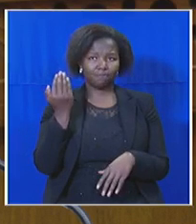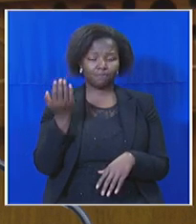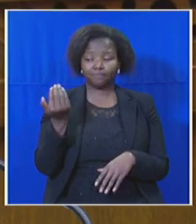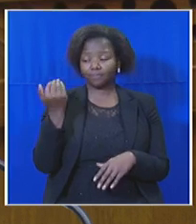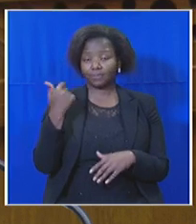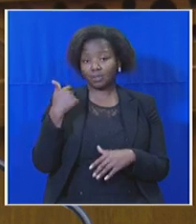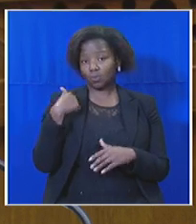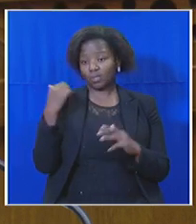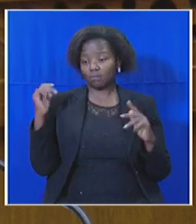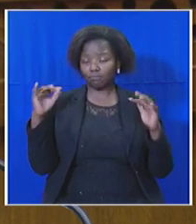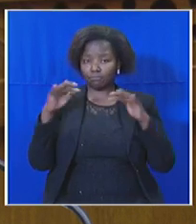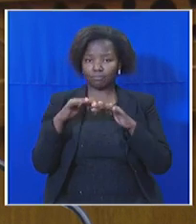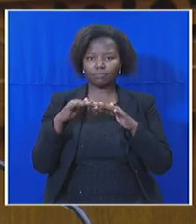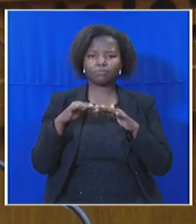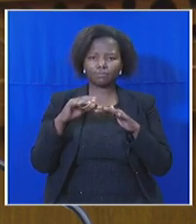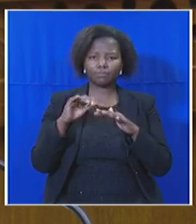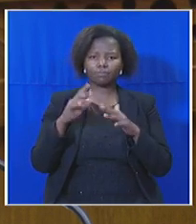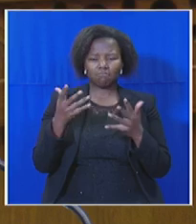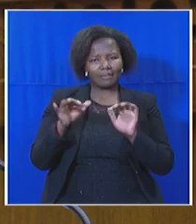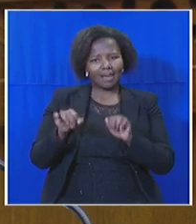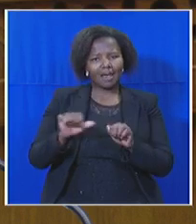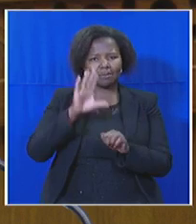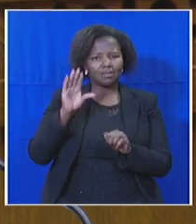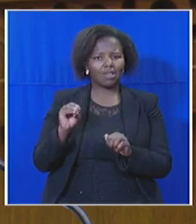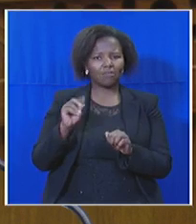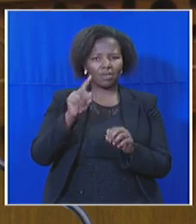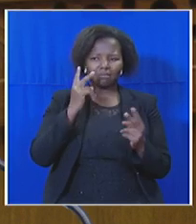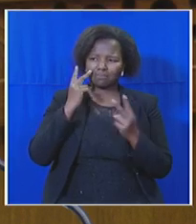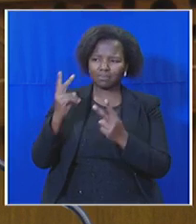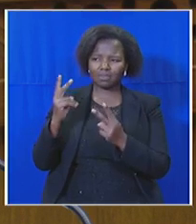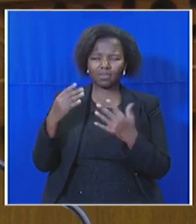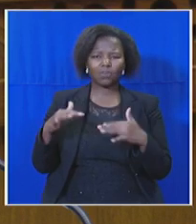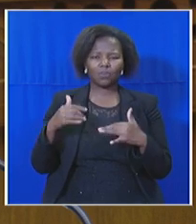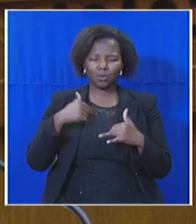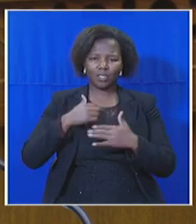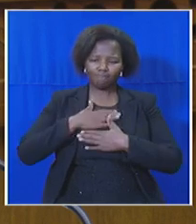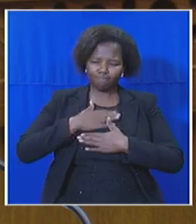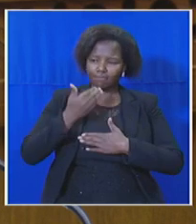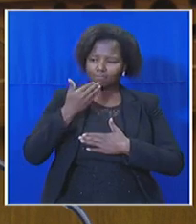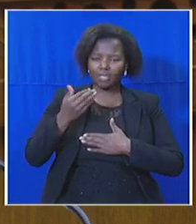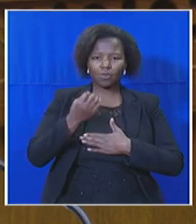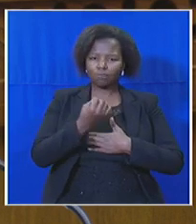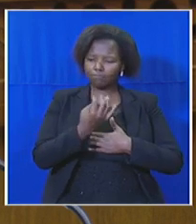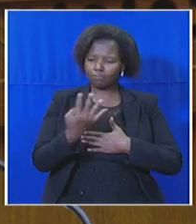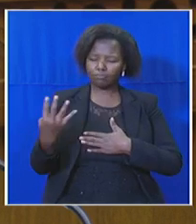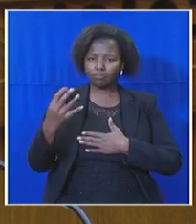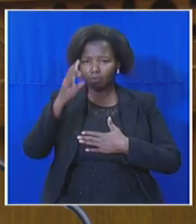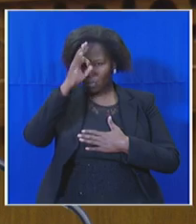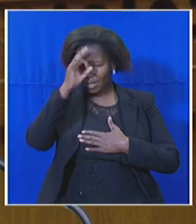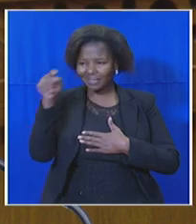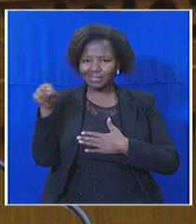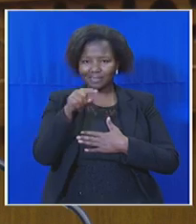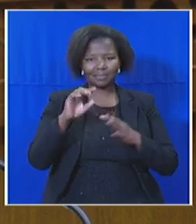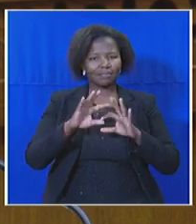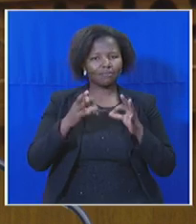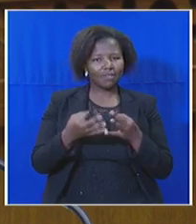allows the nation to demonstrate and express its deep sense of gratitude to the fallen members, their families, relatives,